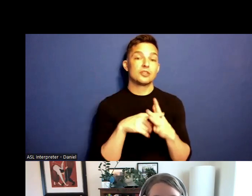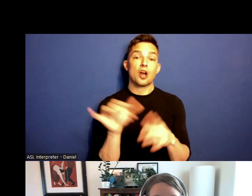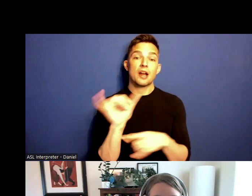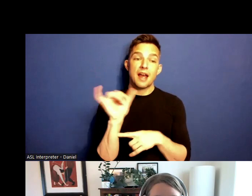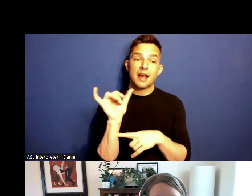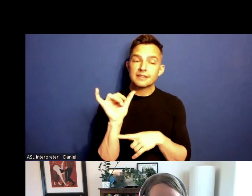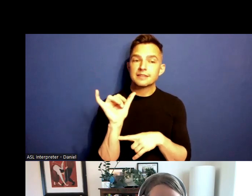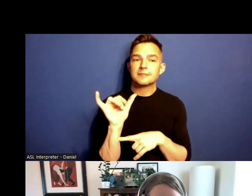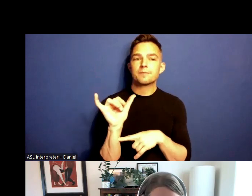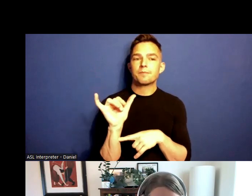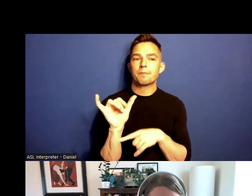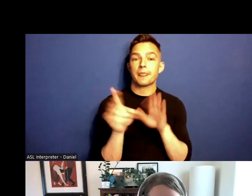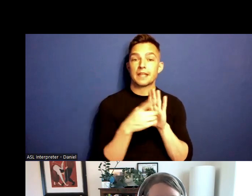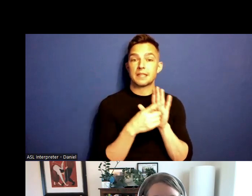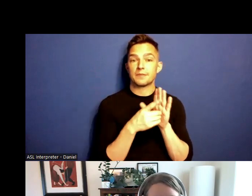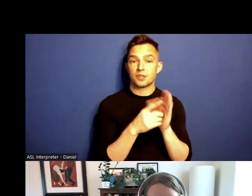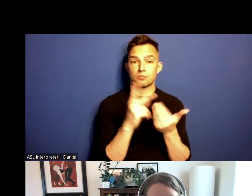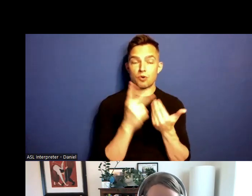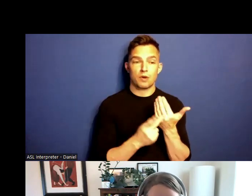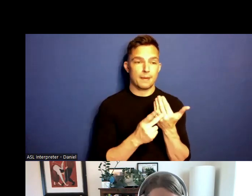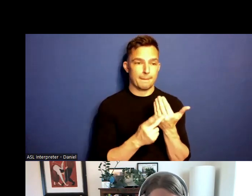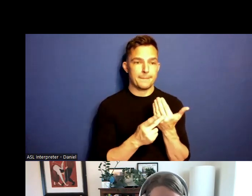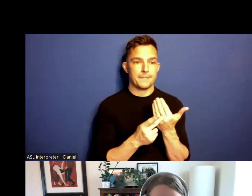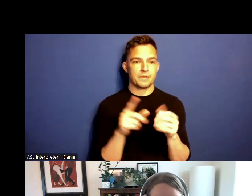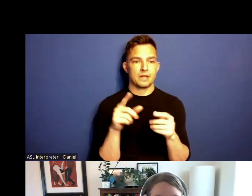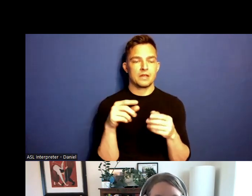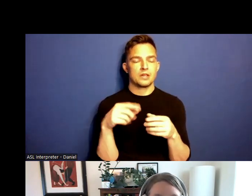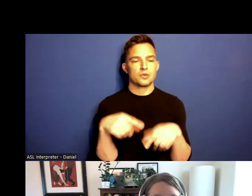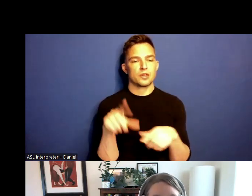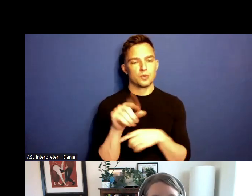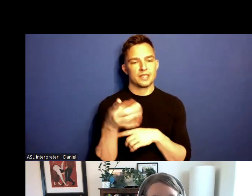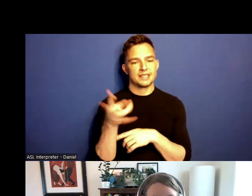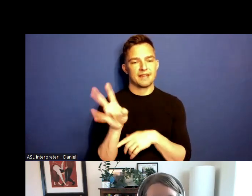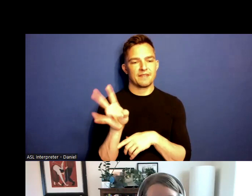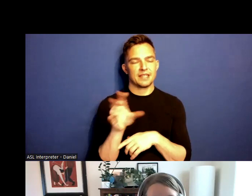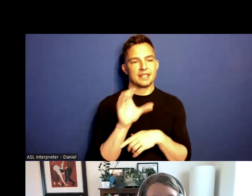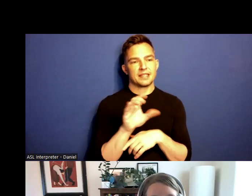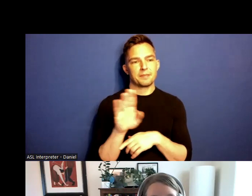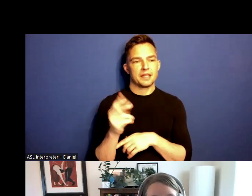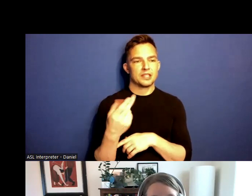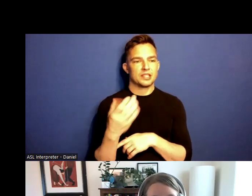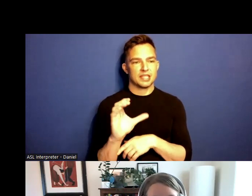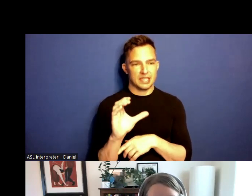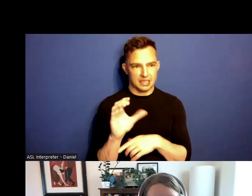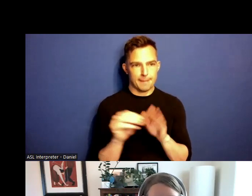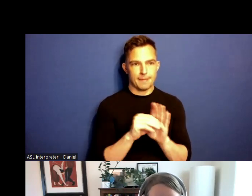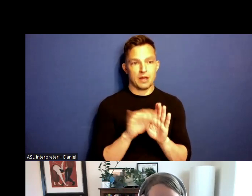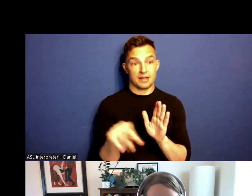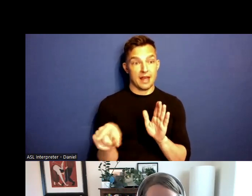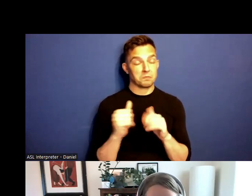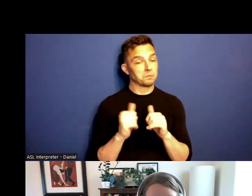a demonstration program in 2017. The CCBHC model